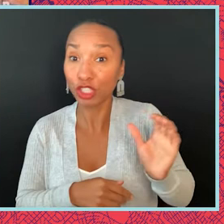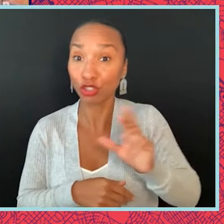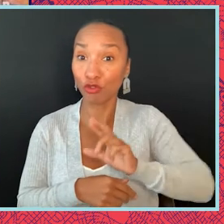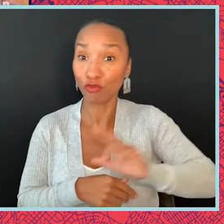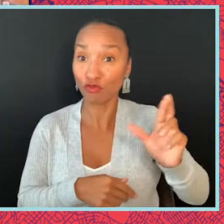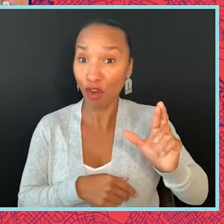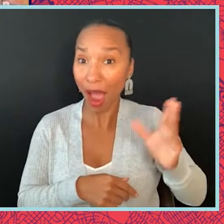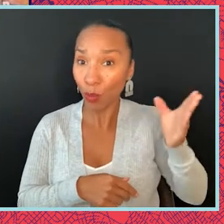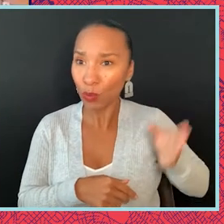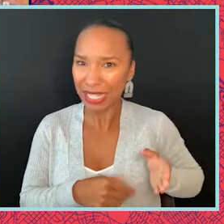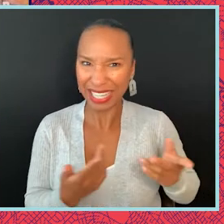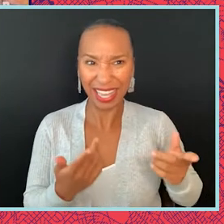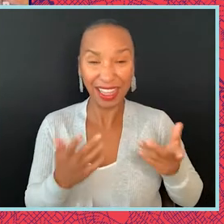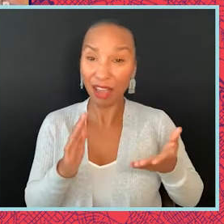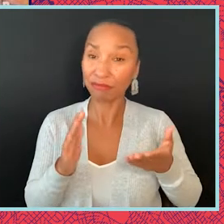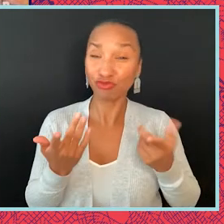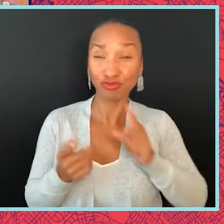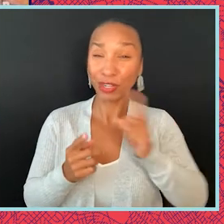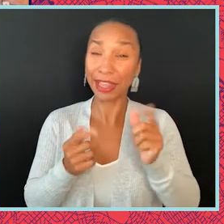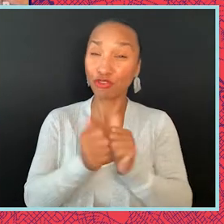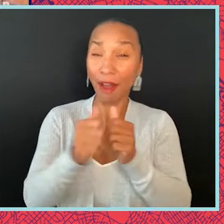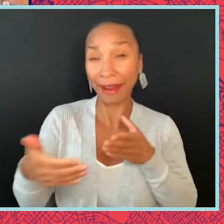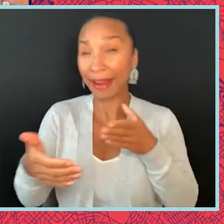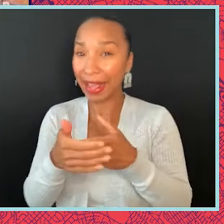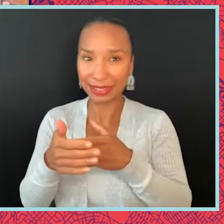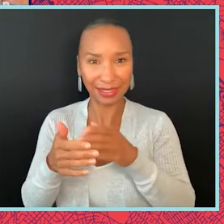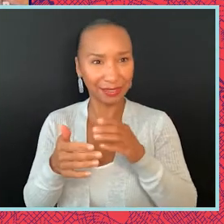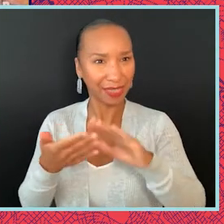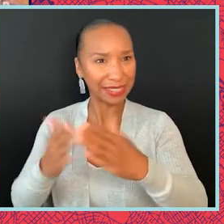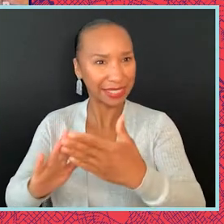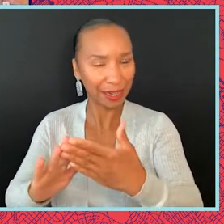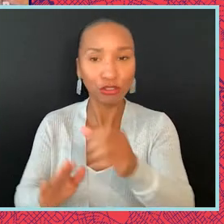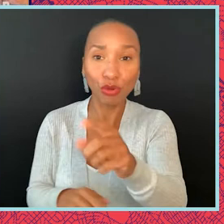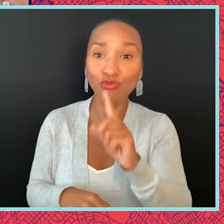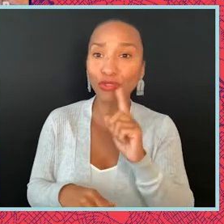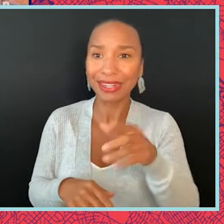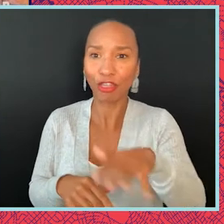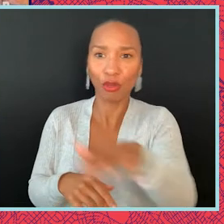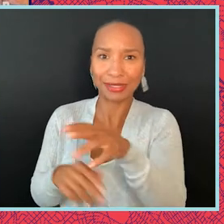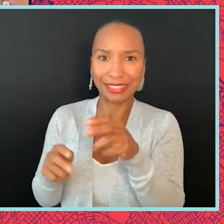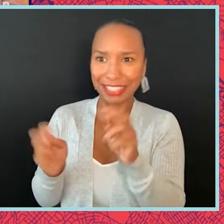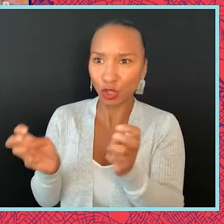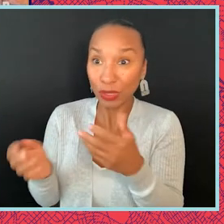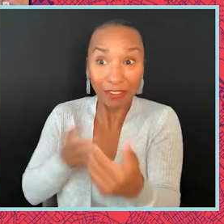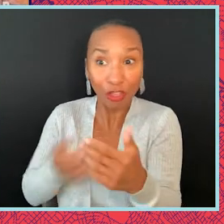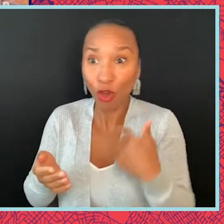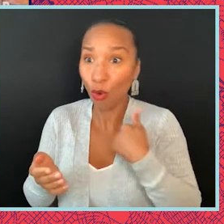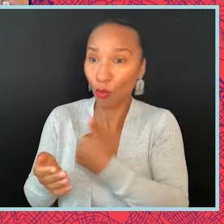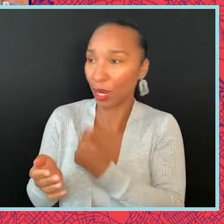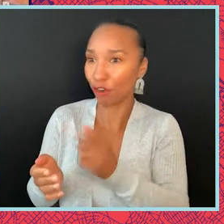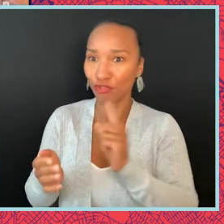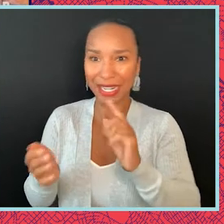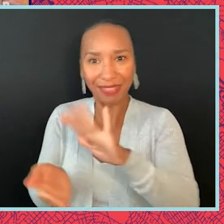right-wingers run against the city. That's part of, and so the urban issues, just even though we are the engines of